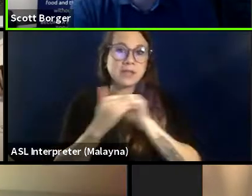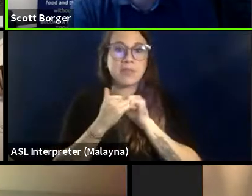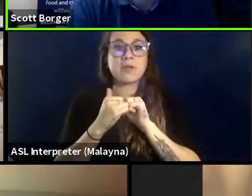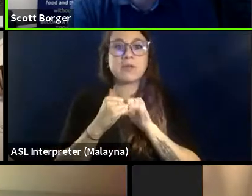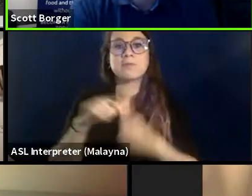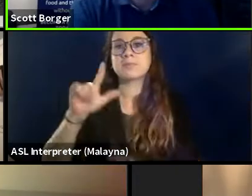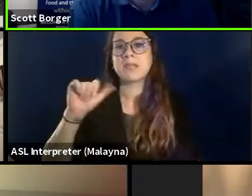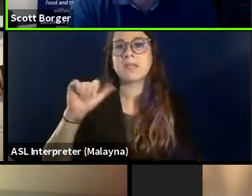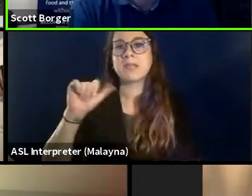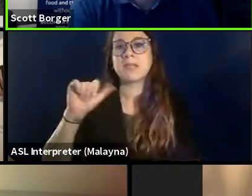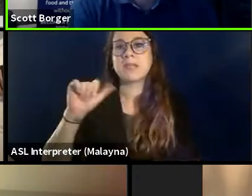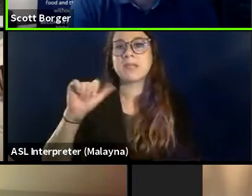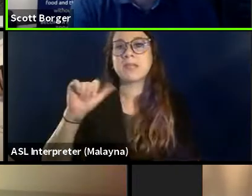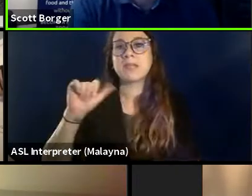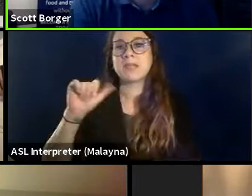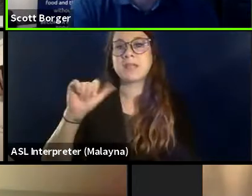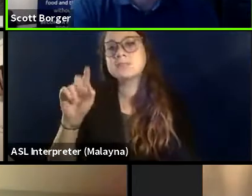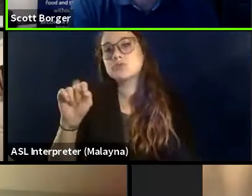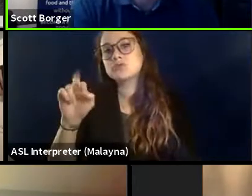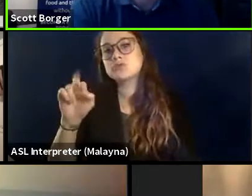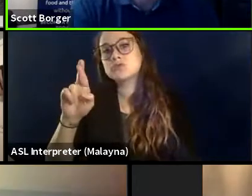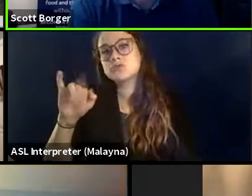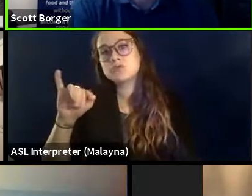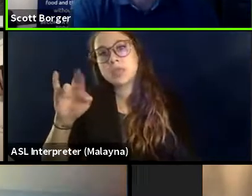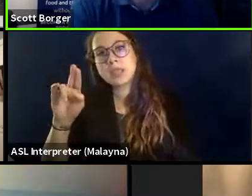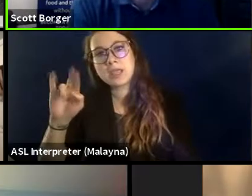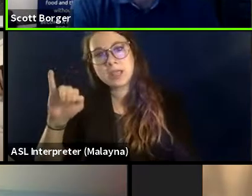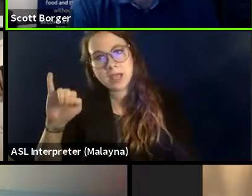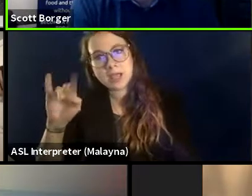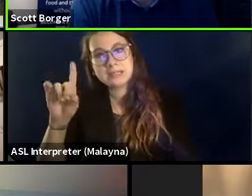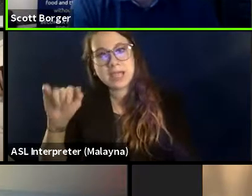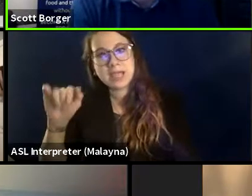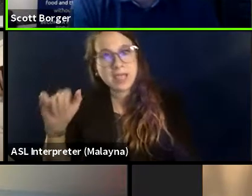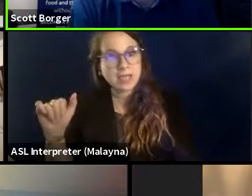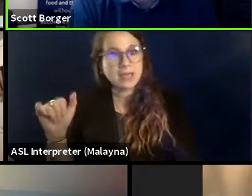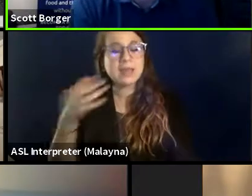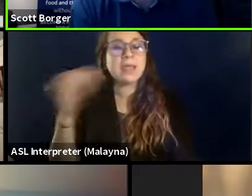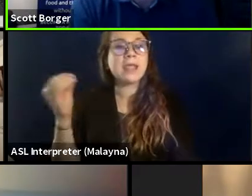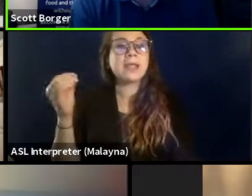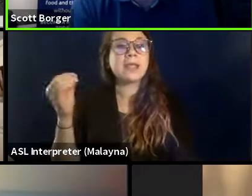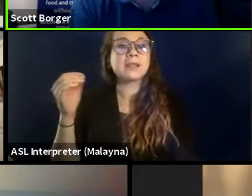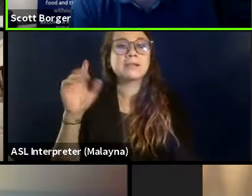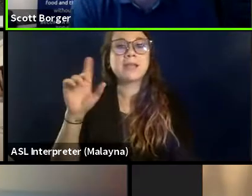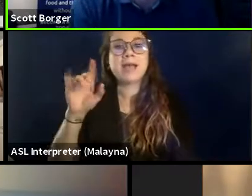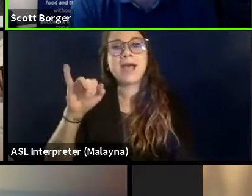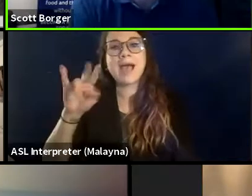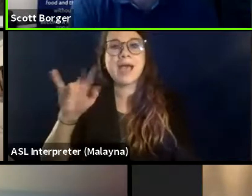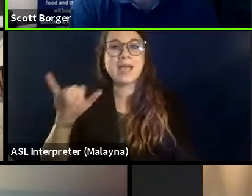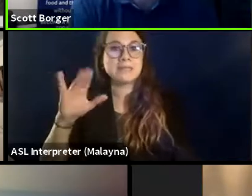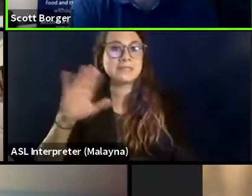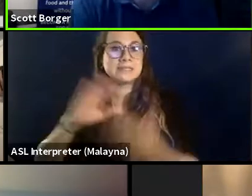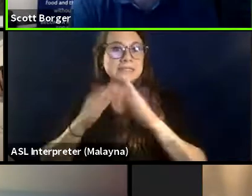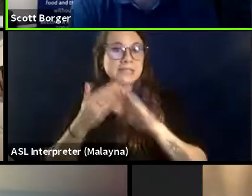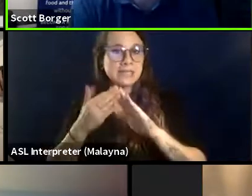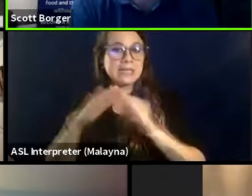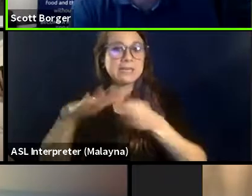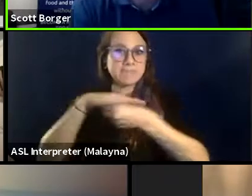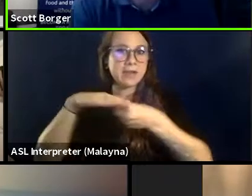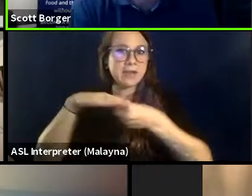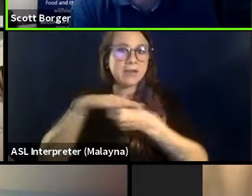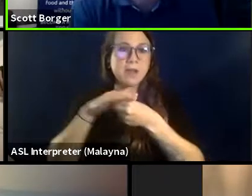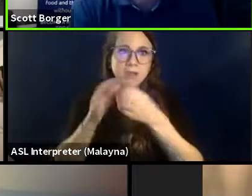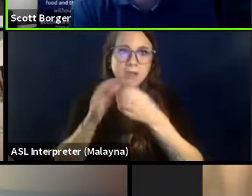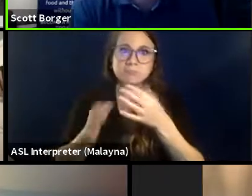City neighborhood is one of the most vibrant neighborhoods for Breadcoin and is actually piloting many of our innovations